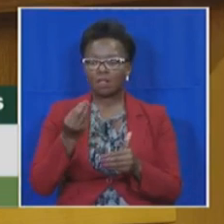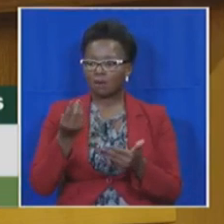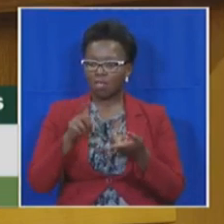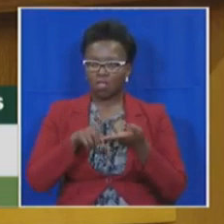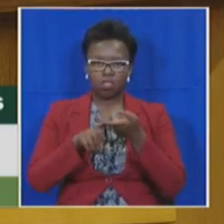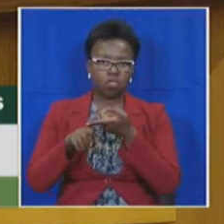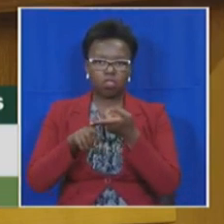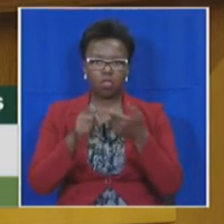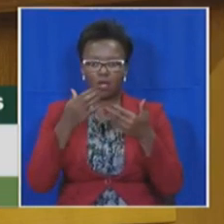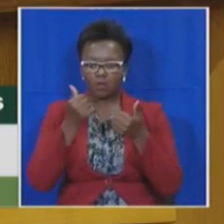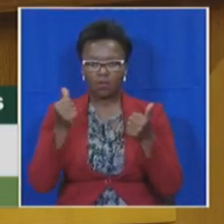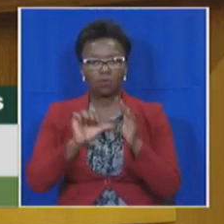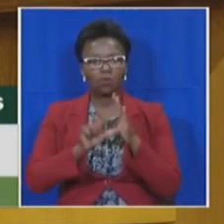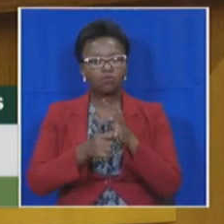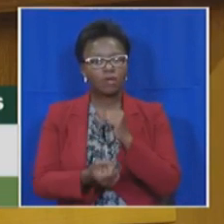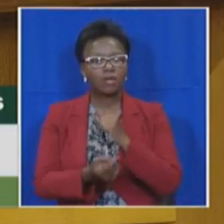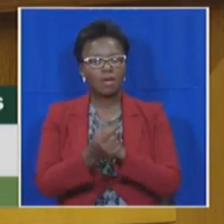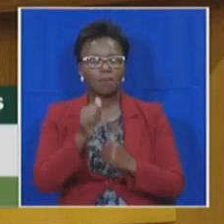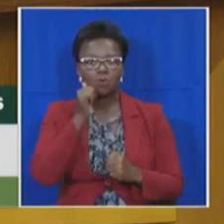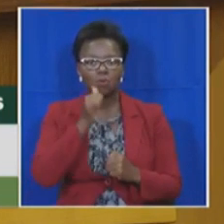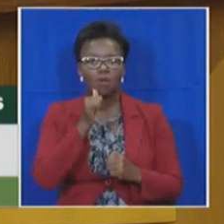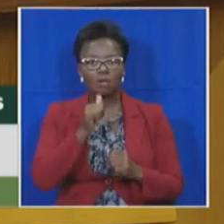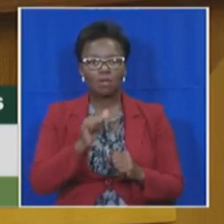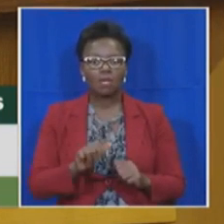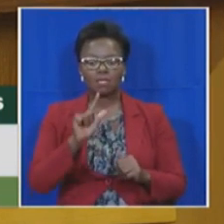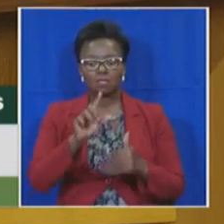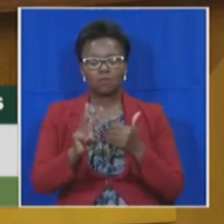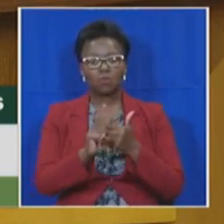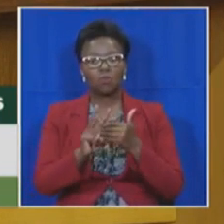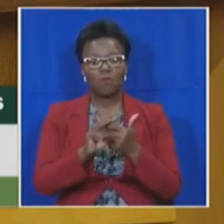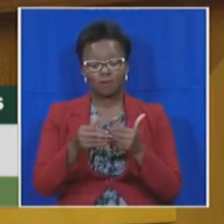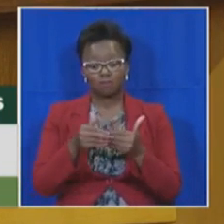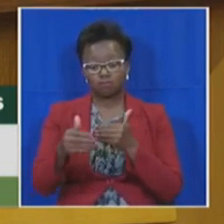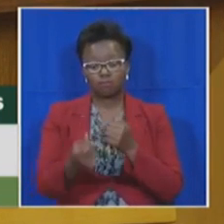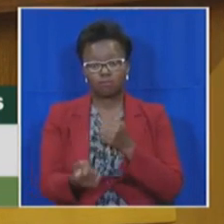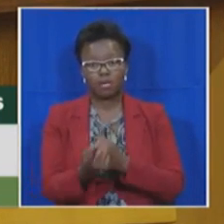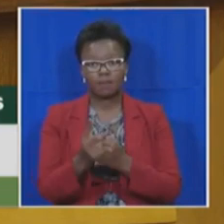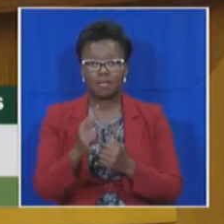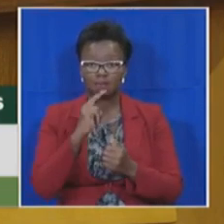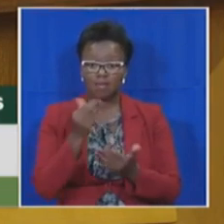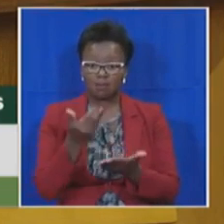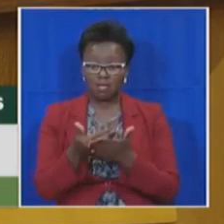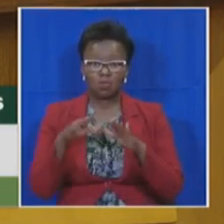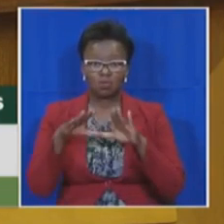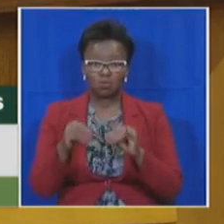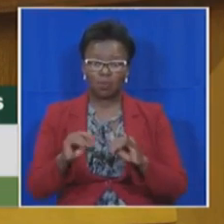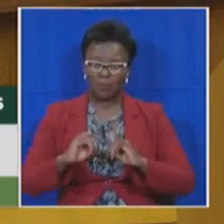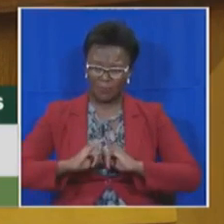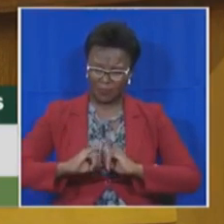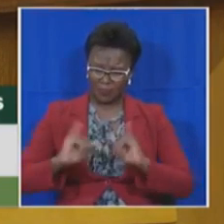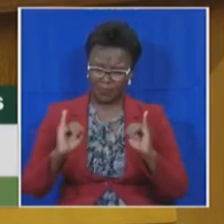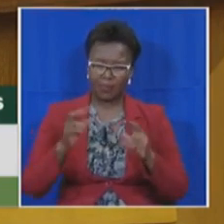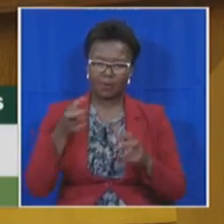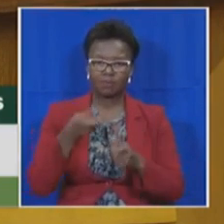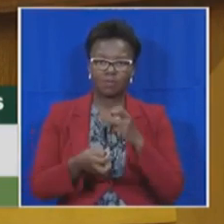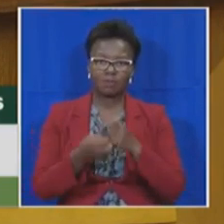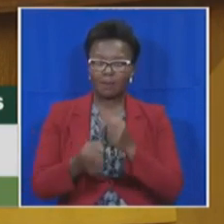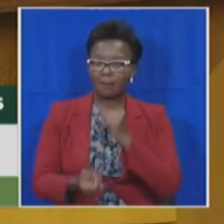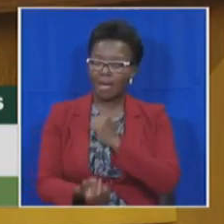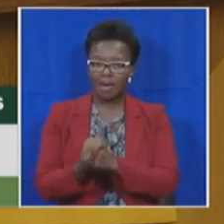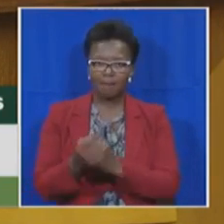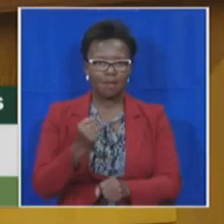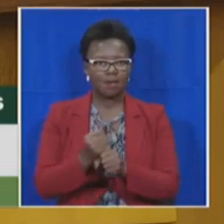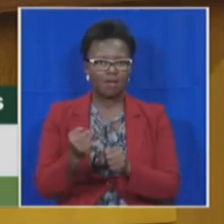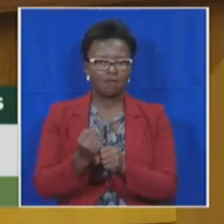for grants, 7 weeks to go to prevent what could be a disaster of unprecedented